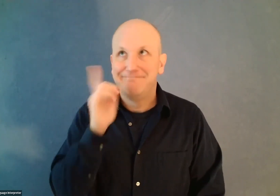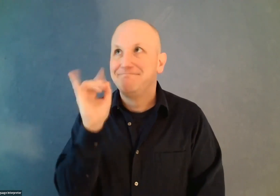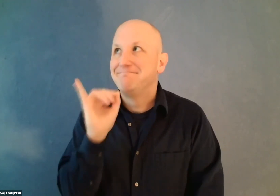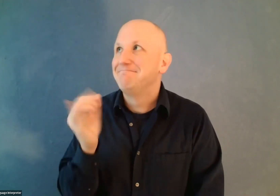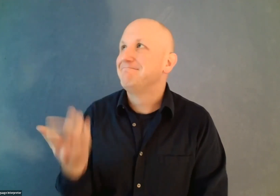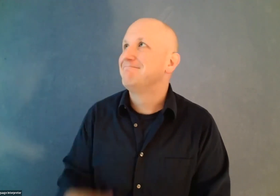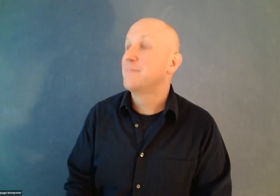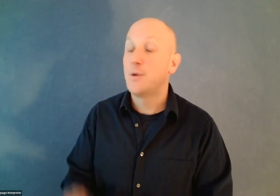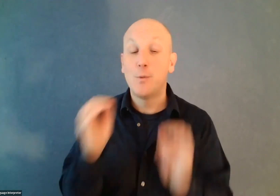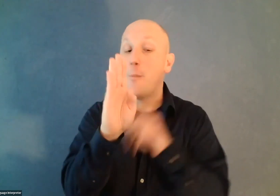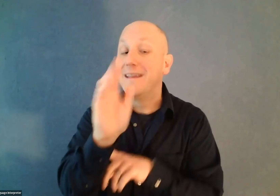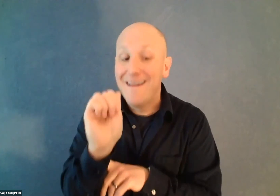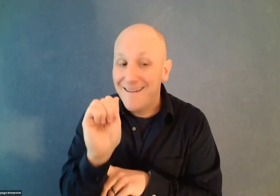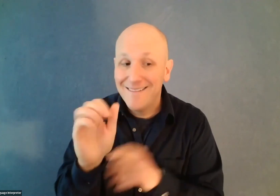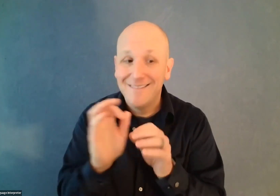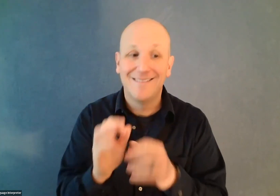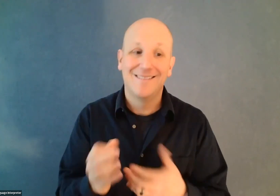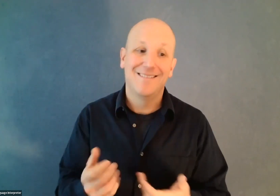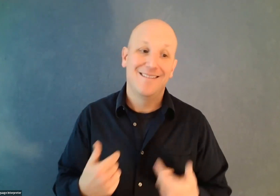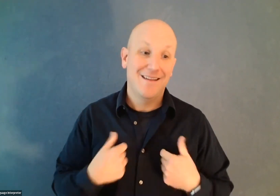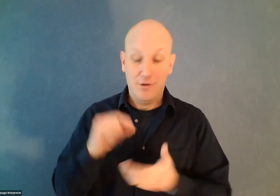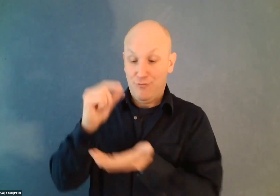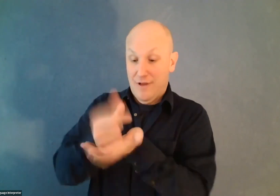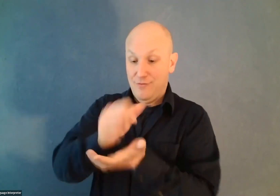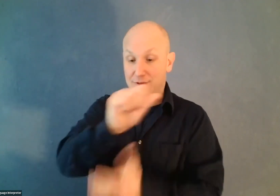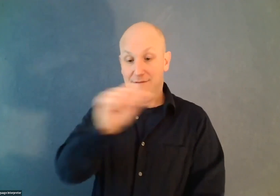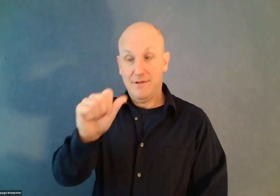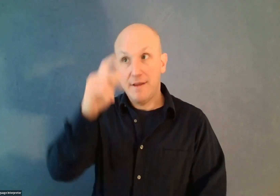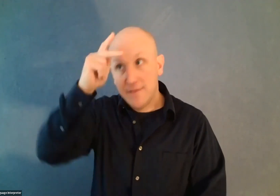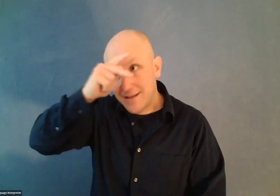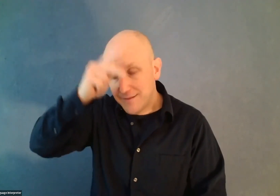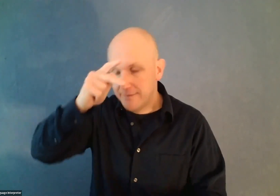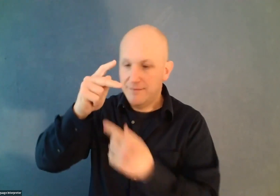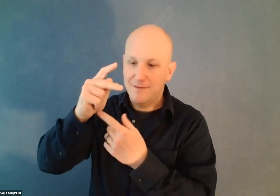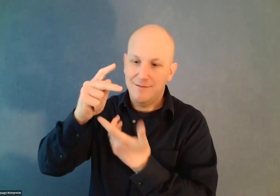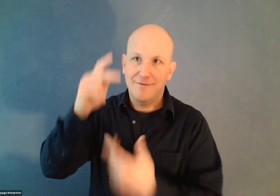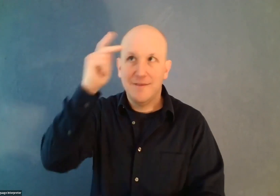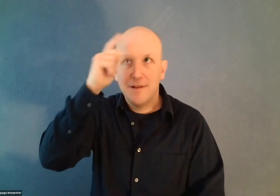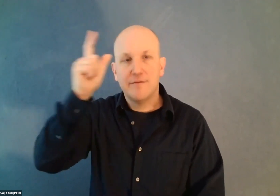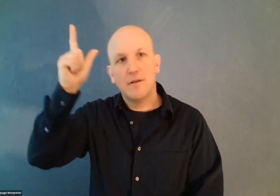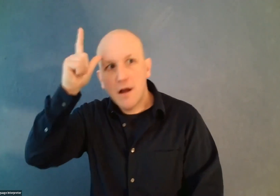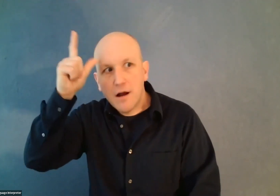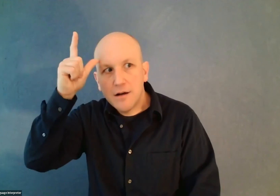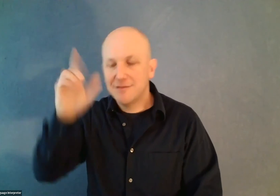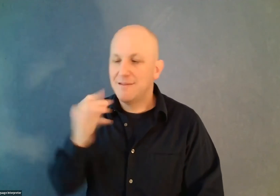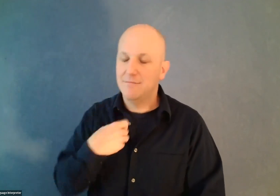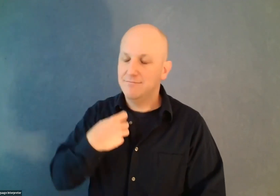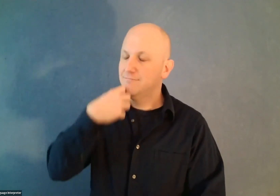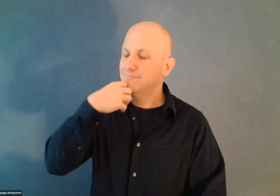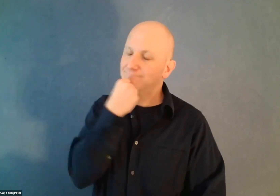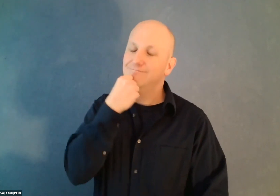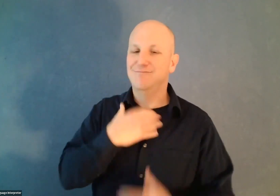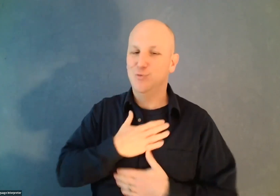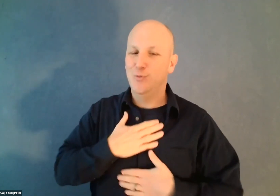don't have a BA, but I graduated with an AA in philosophy because philosophy and logic that's my passion.